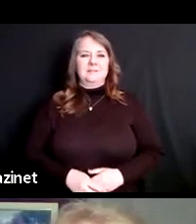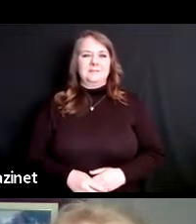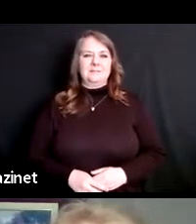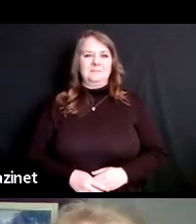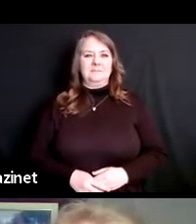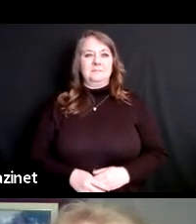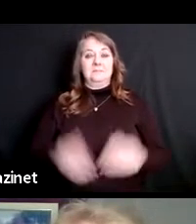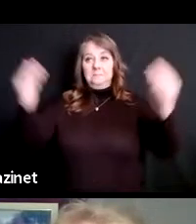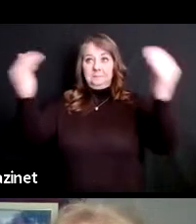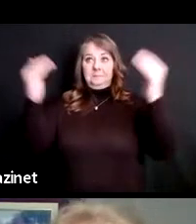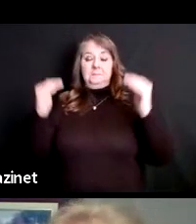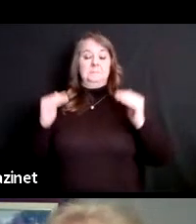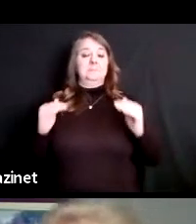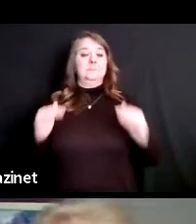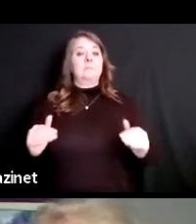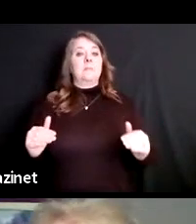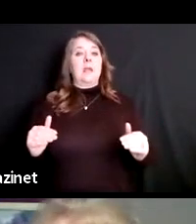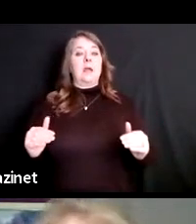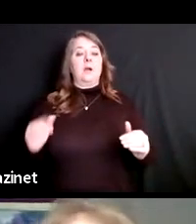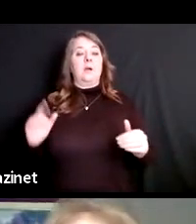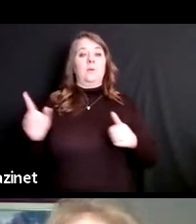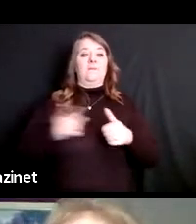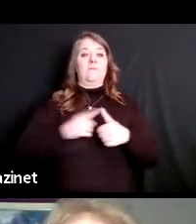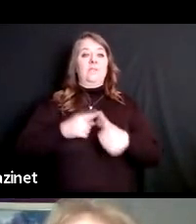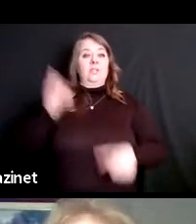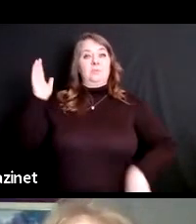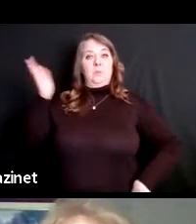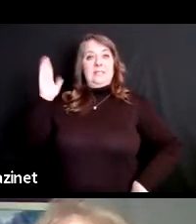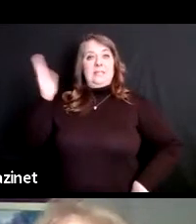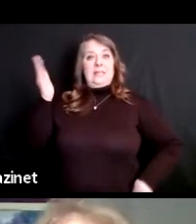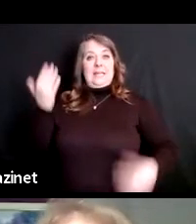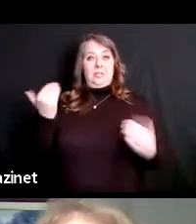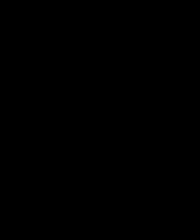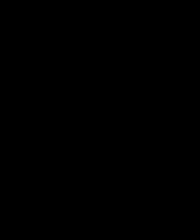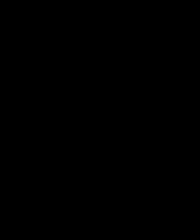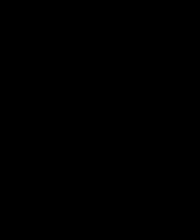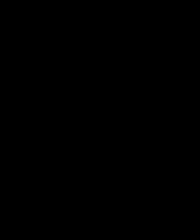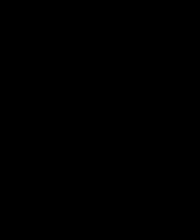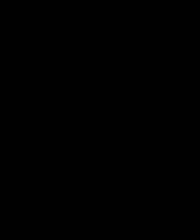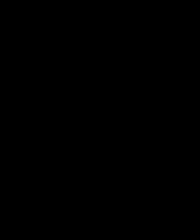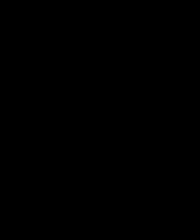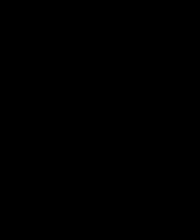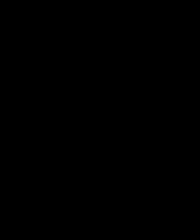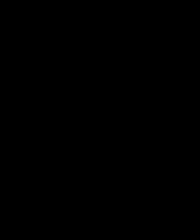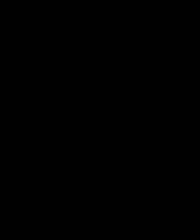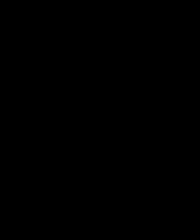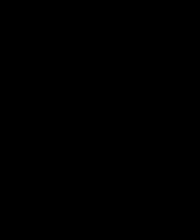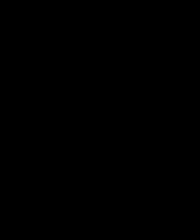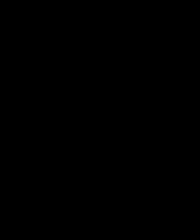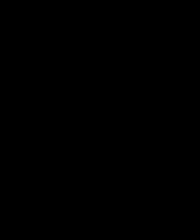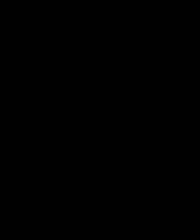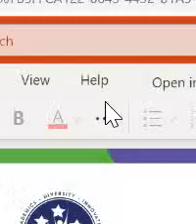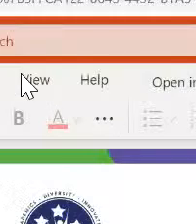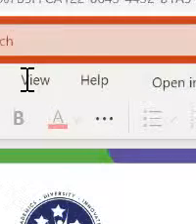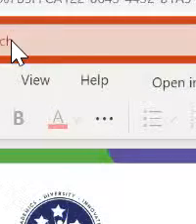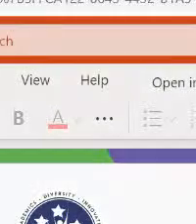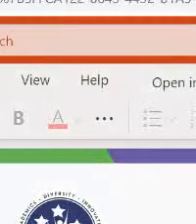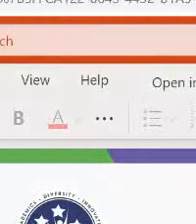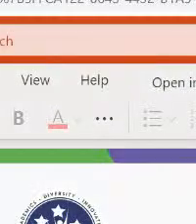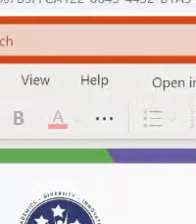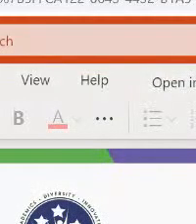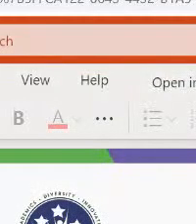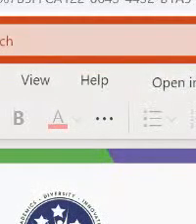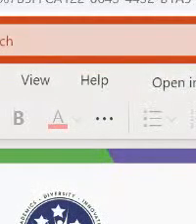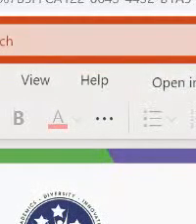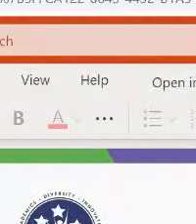We are moving on to our first presentation this evening that will be given by Superintendent Michelle Whitney on educating students